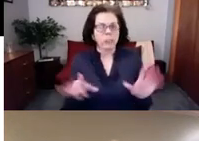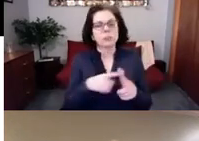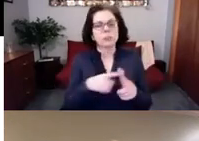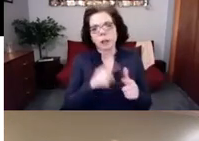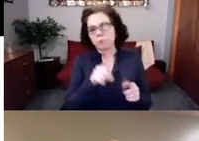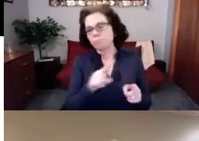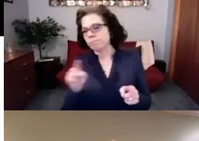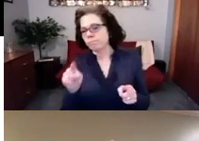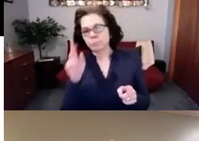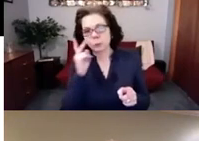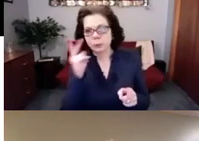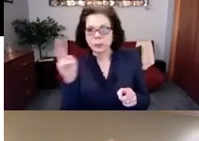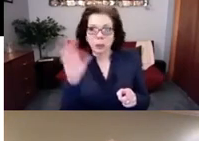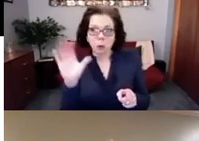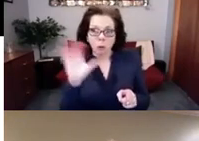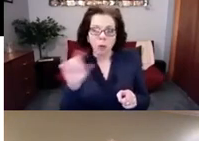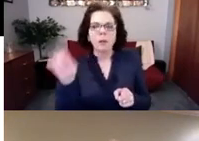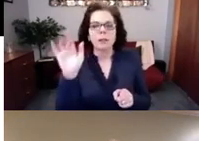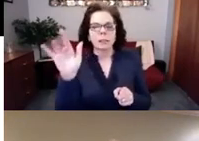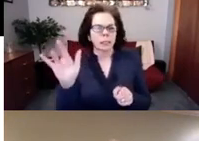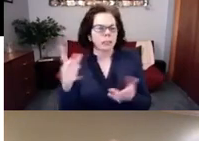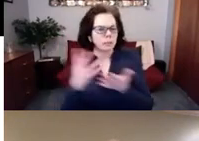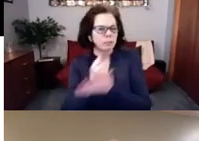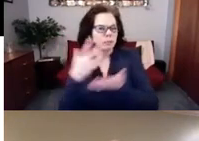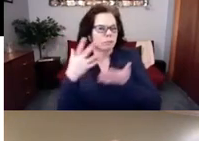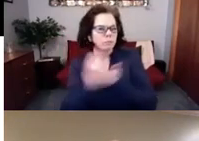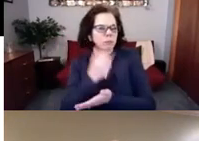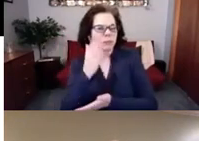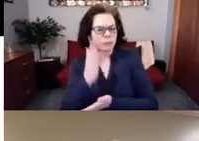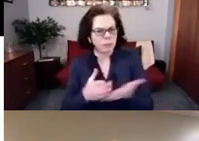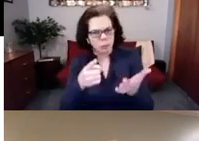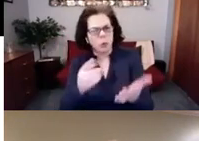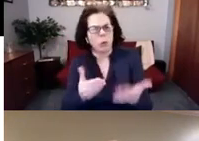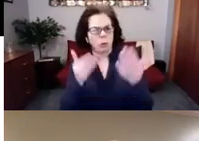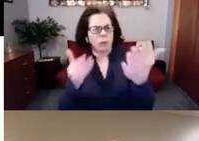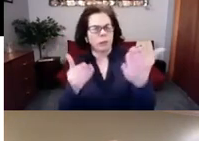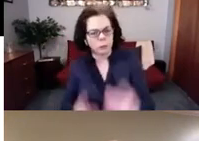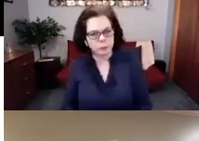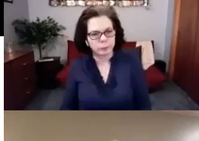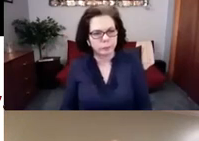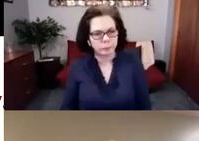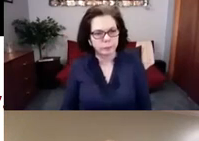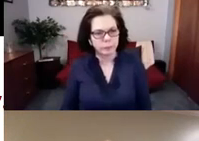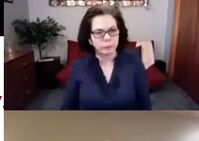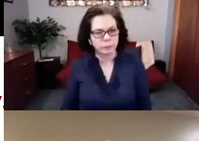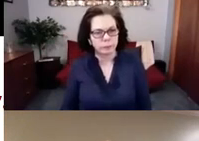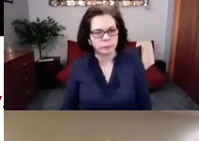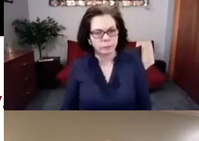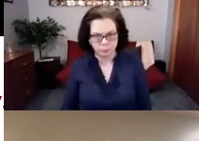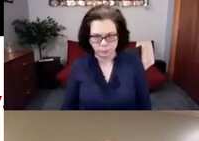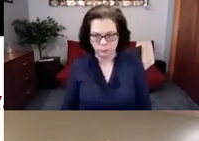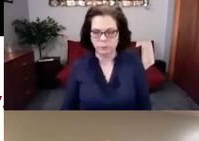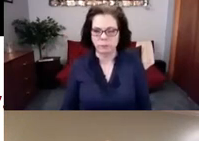take advantage of some of the resources on the slide deck. And then the next slide is our social